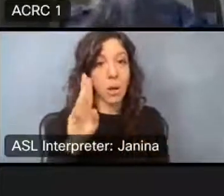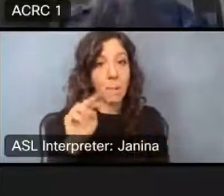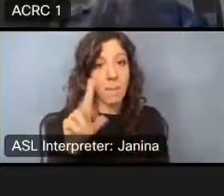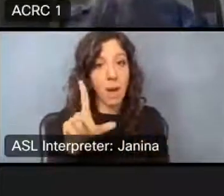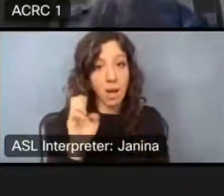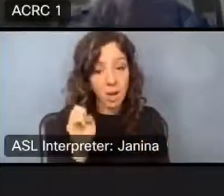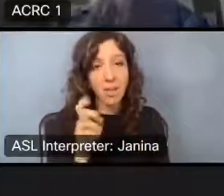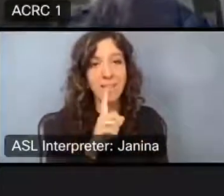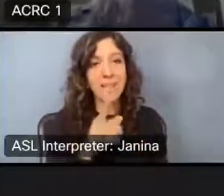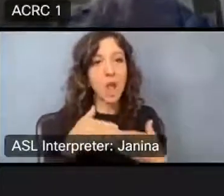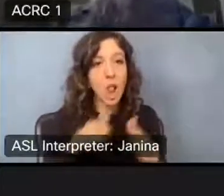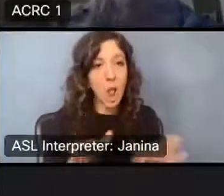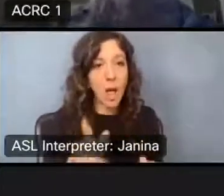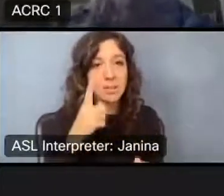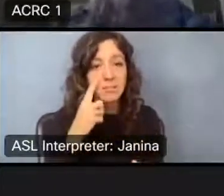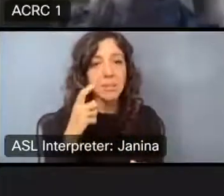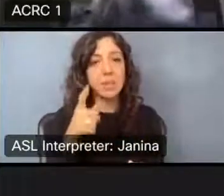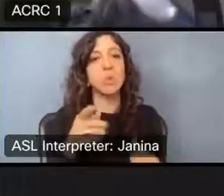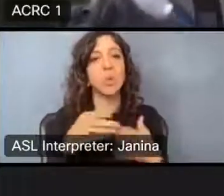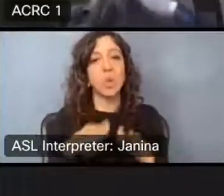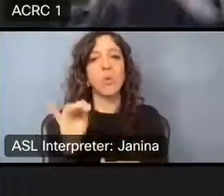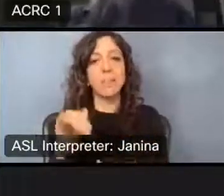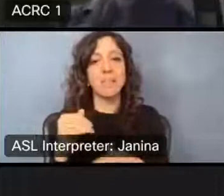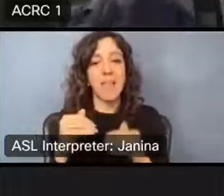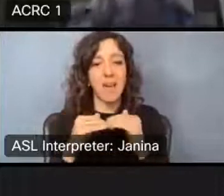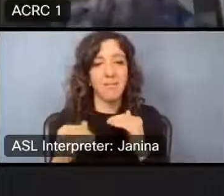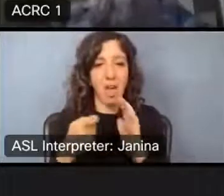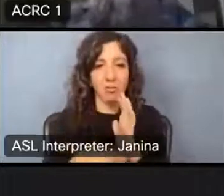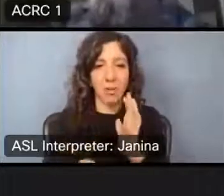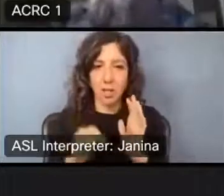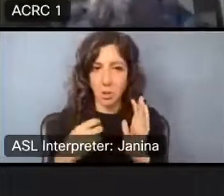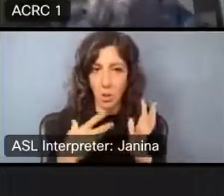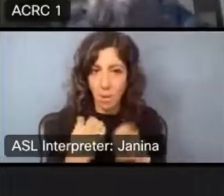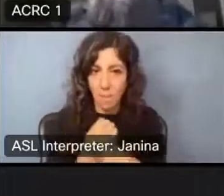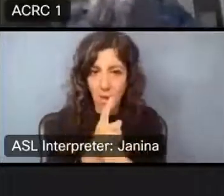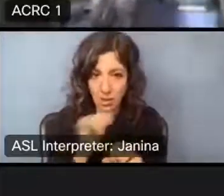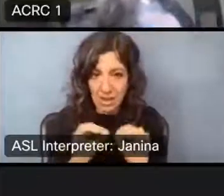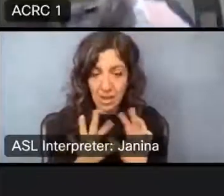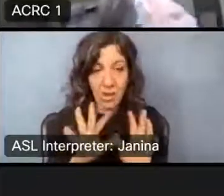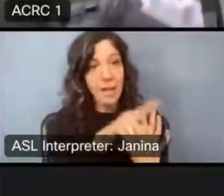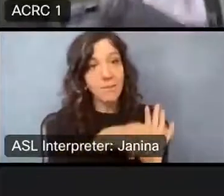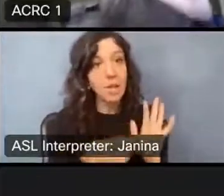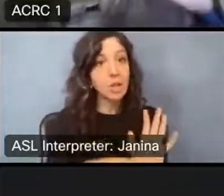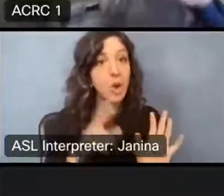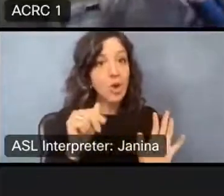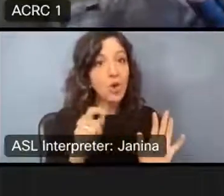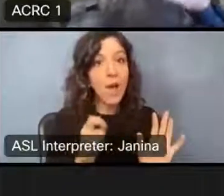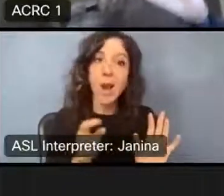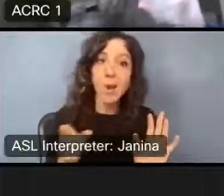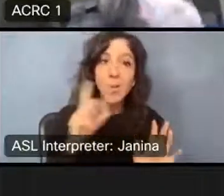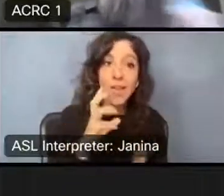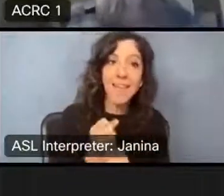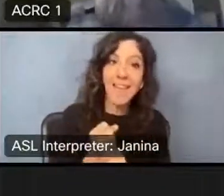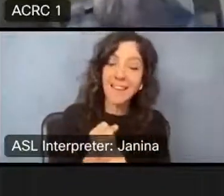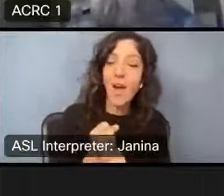terms of your billing because you're losing that flat rate. So I want to make sure that's clear because yes, if he shows you just the rate that we're going to receive, it